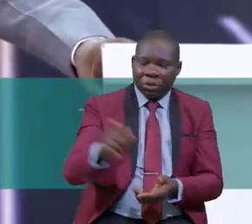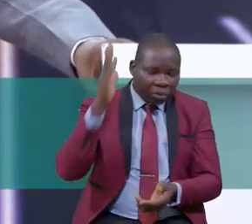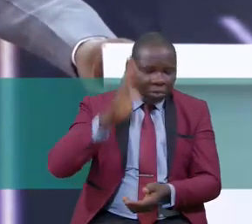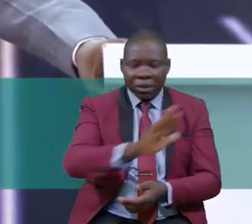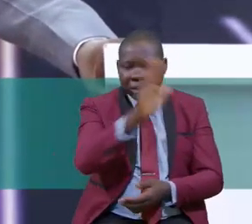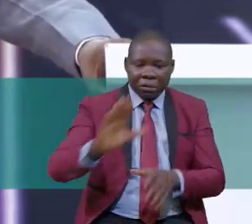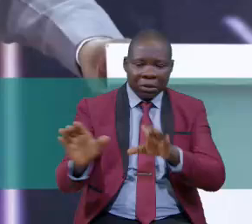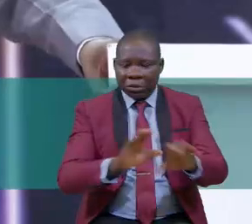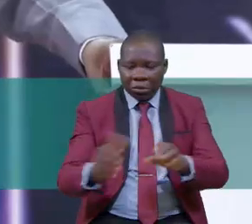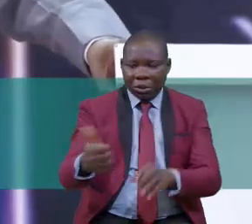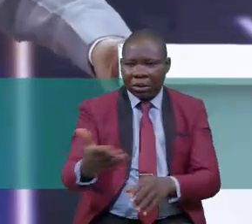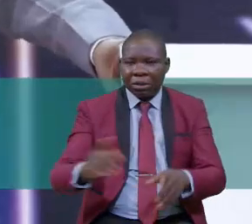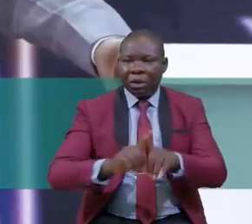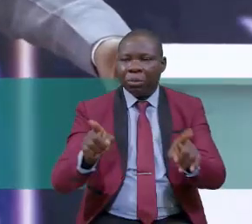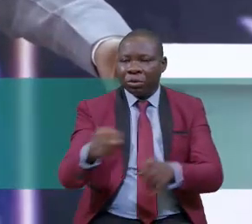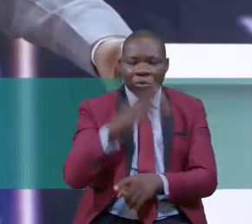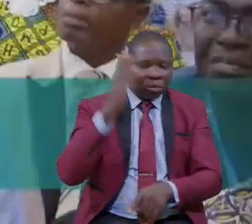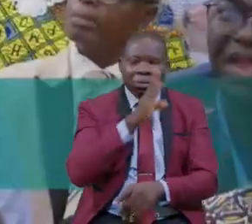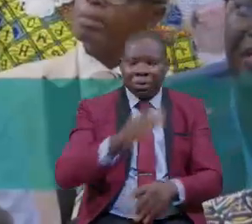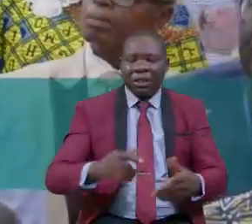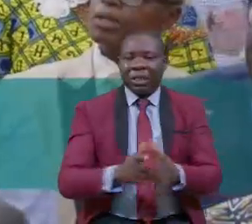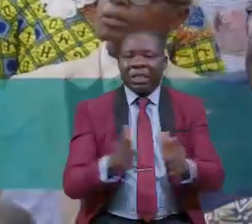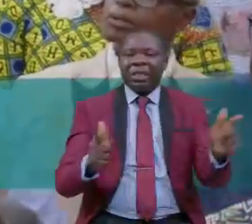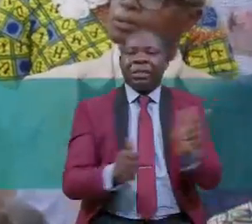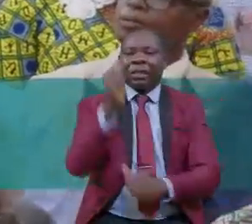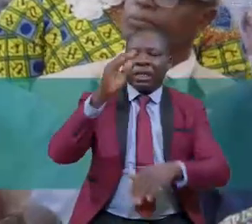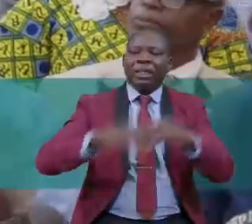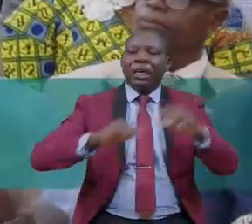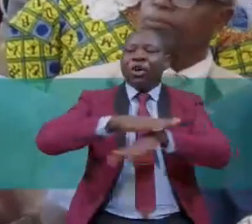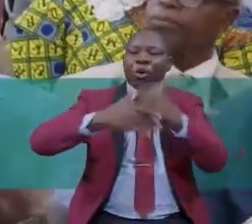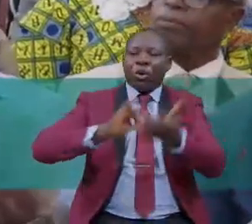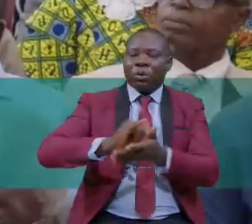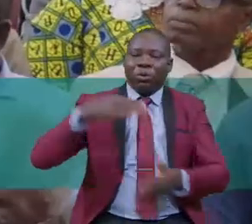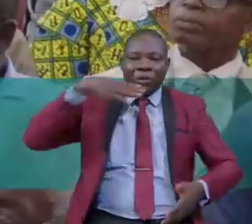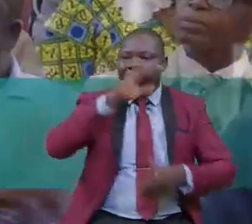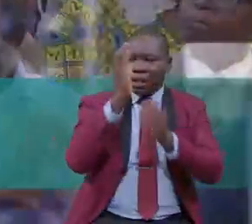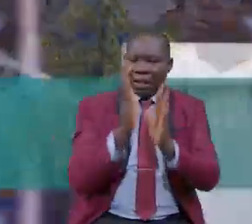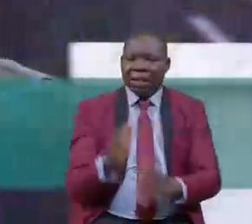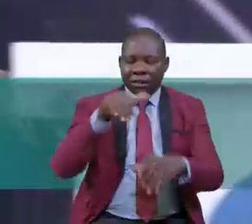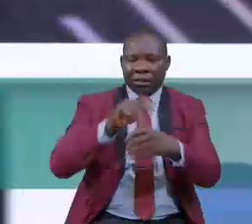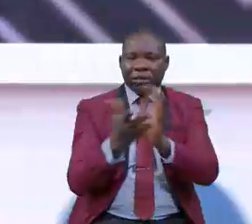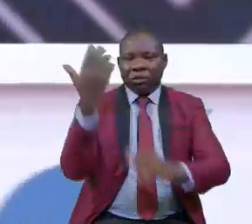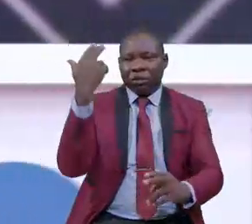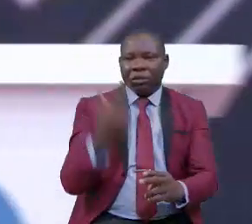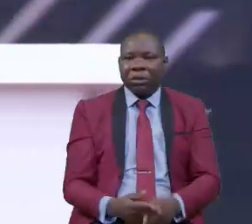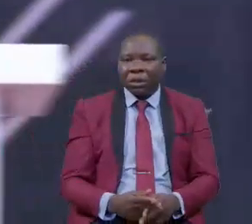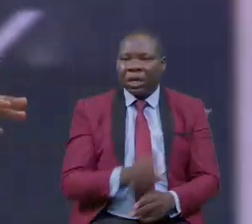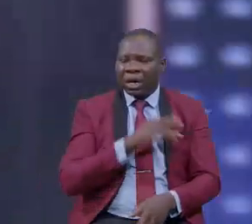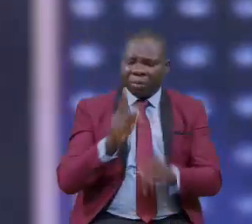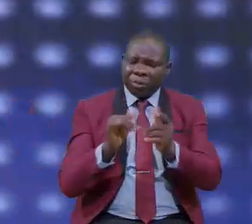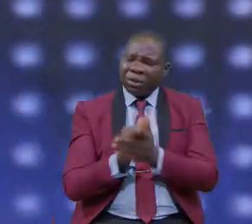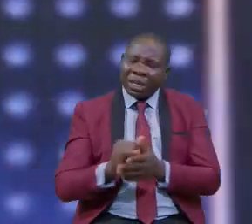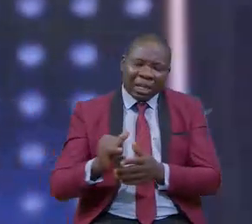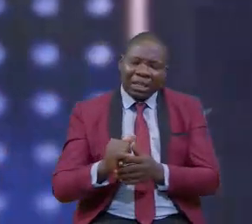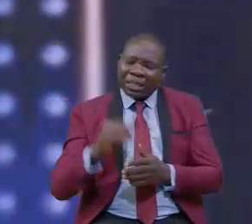you're going to be greater than all those liars. Amen. And the people who think, if you read this about yourself, you hear